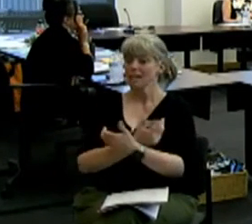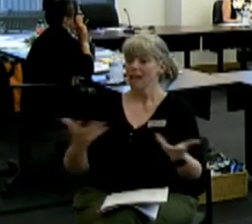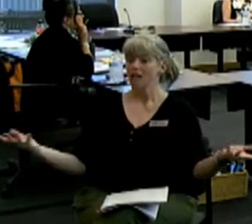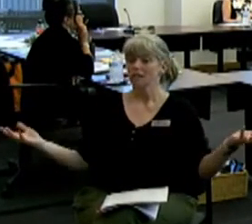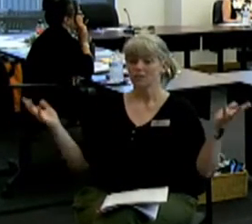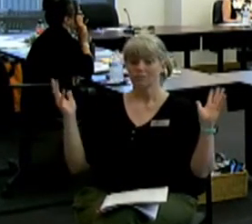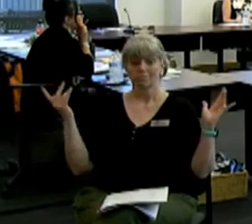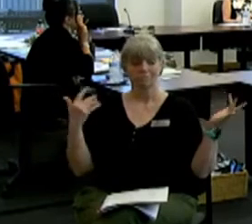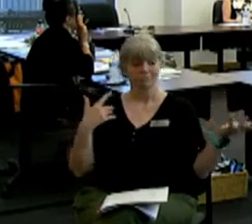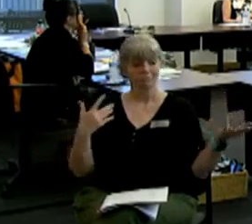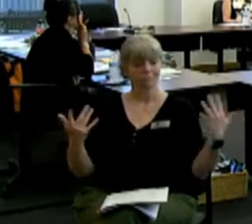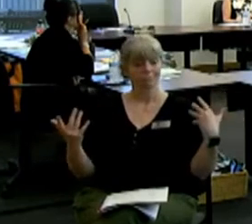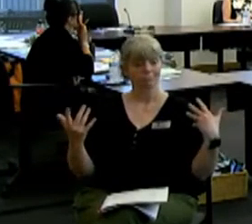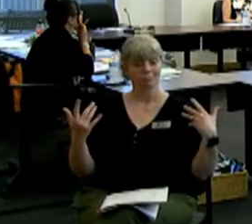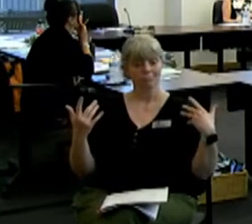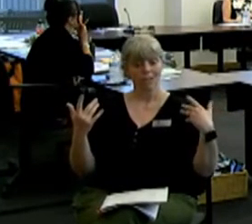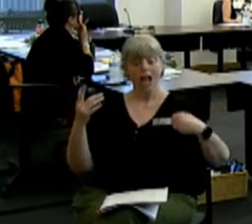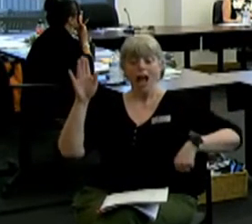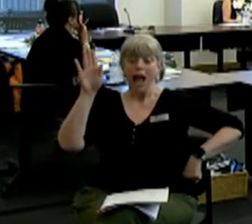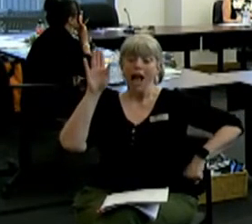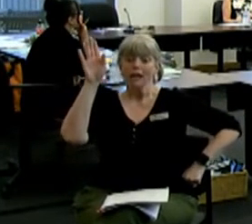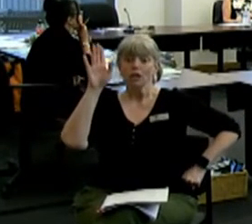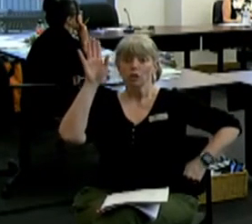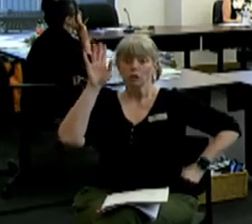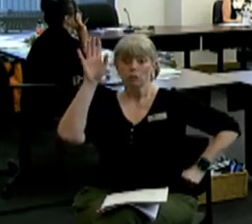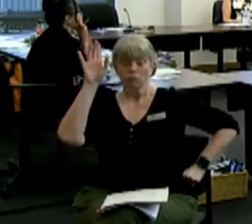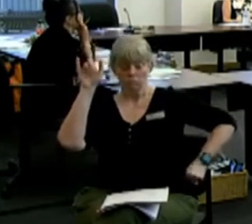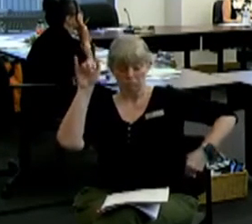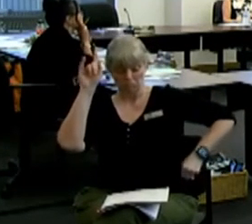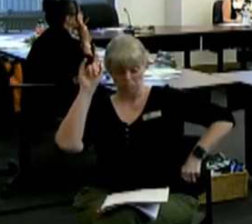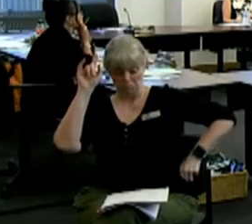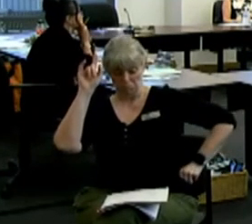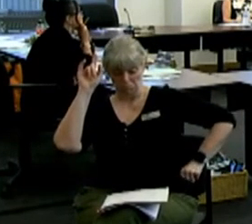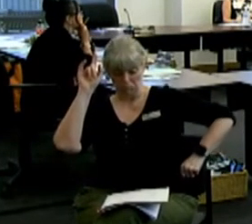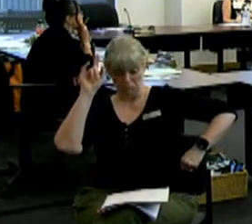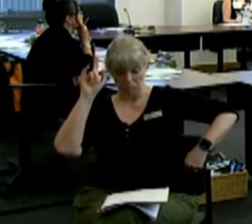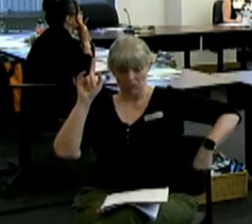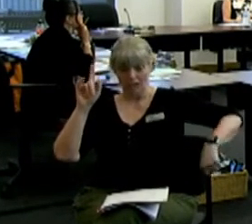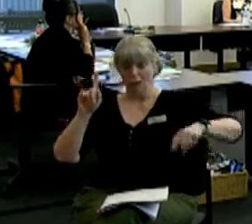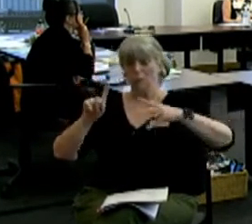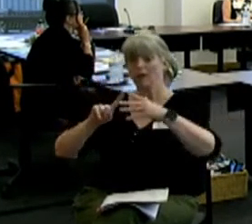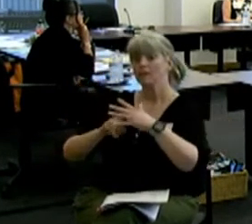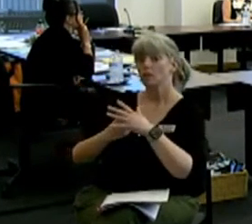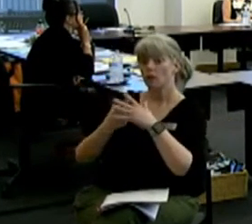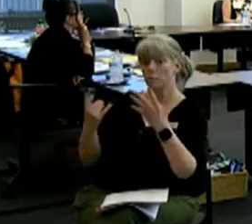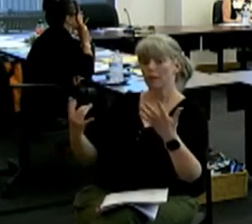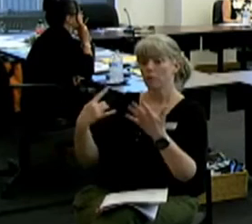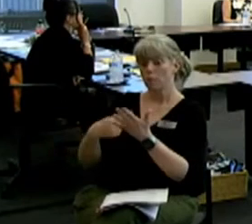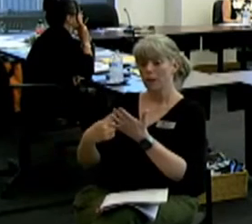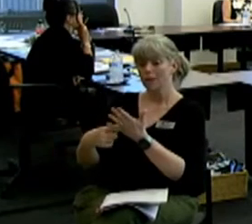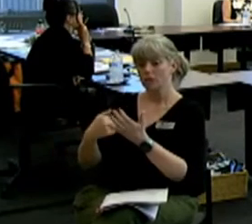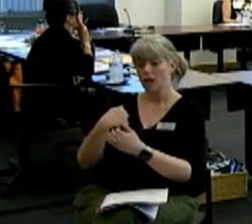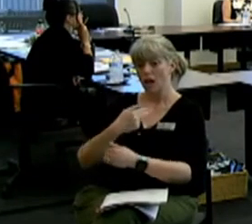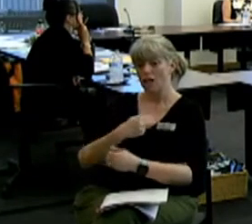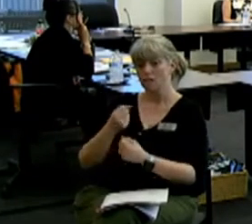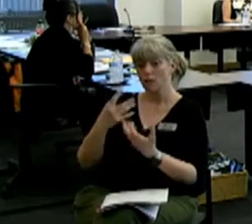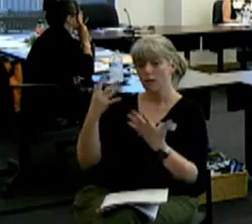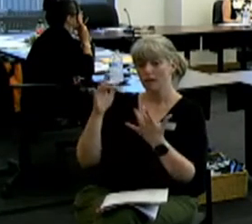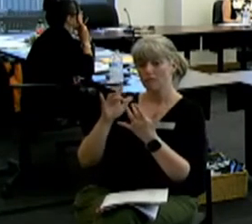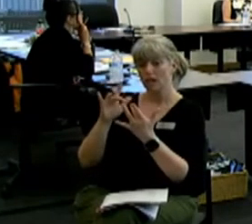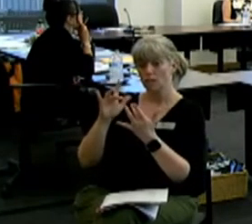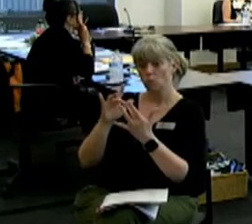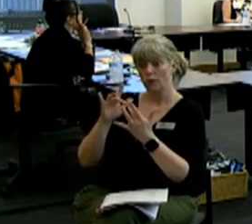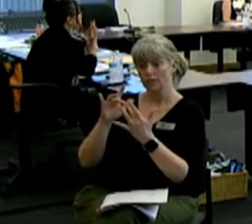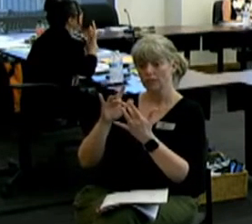else? Yes. Yes, sir. Thank you. Okay, perfect. Let me lower my. And she mentioned to us the amount of touch. Can you hear